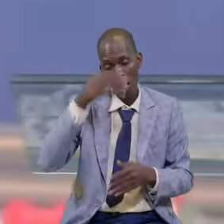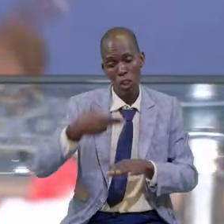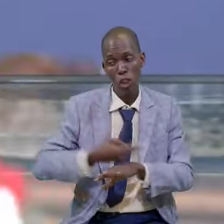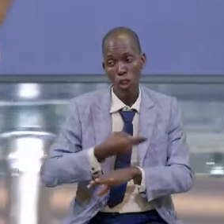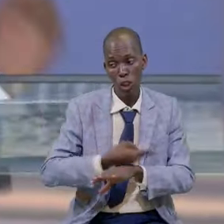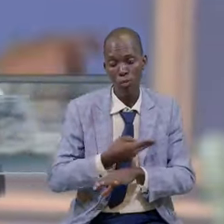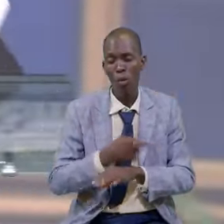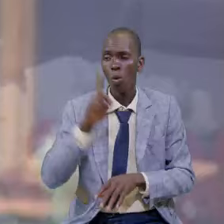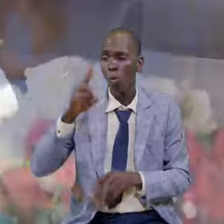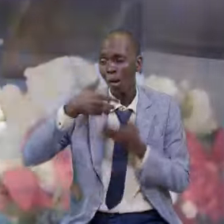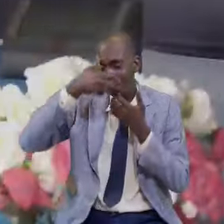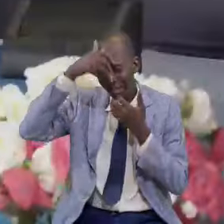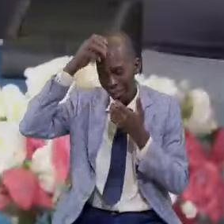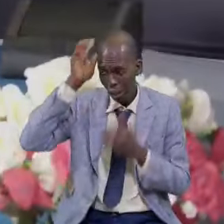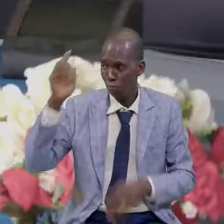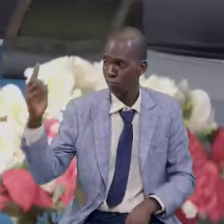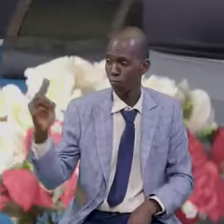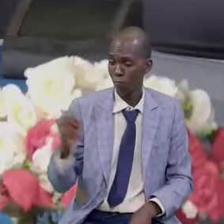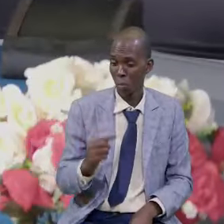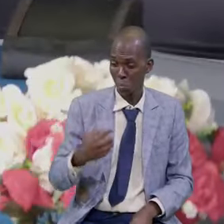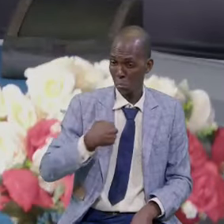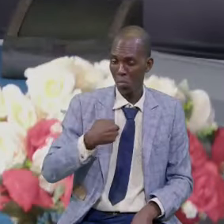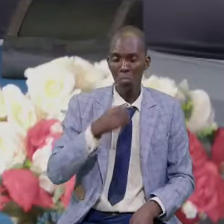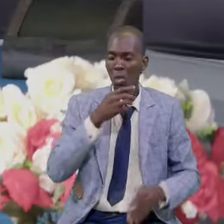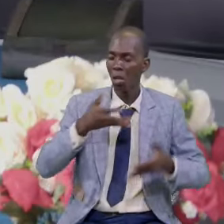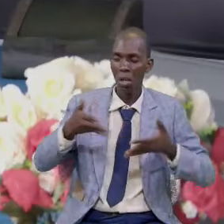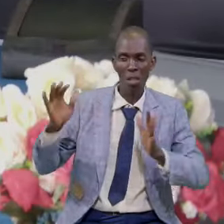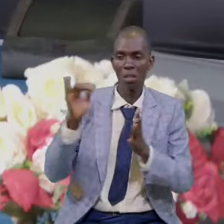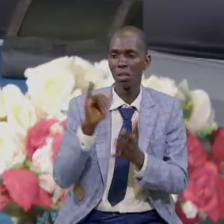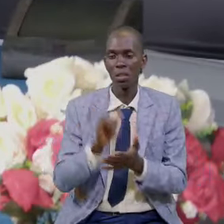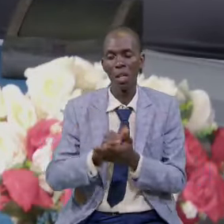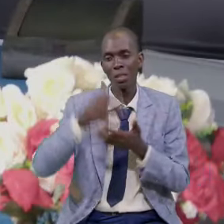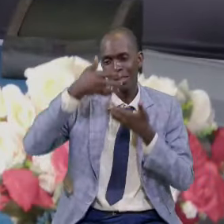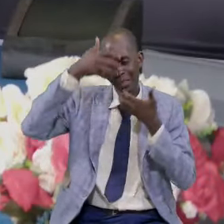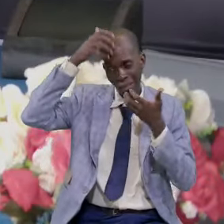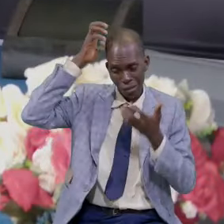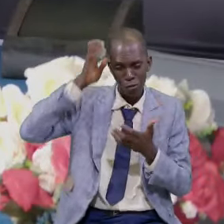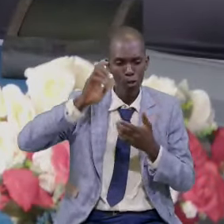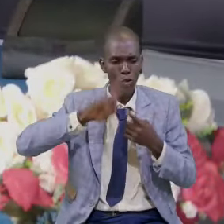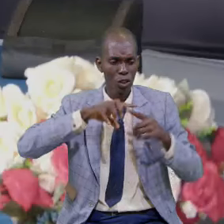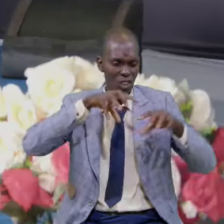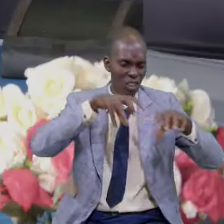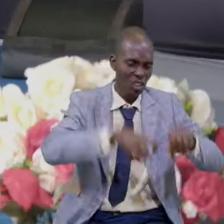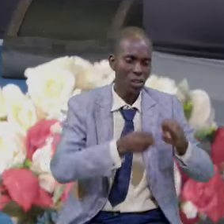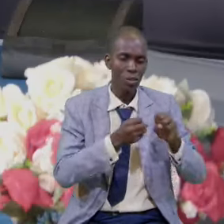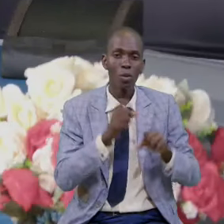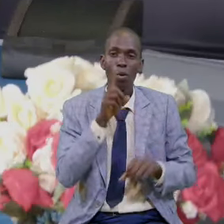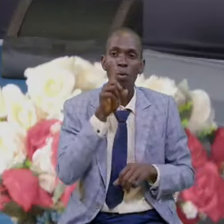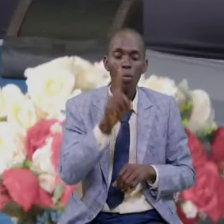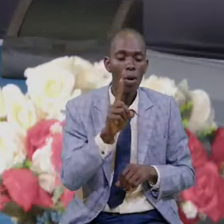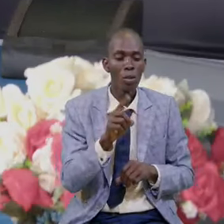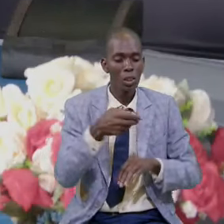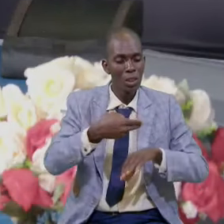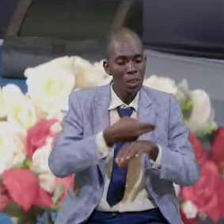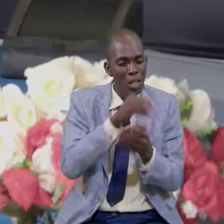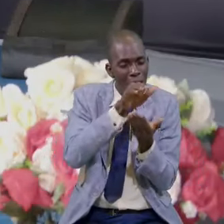even allow that lion to take a lamb out of the fold. When you can put your